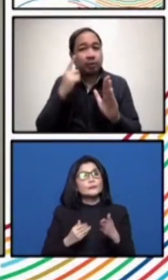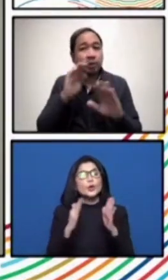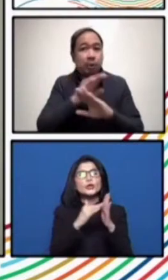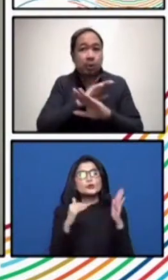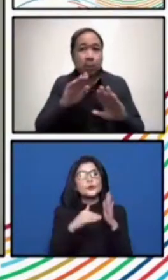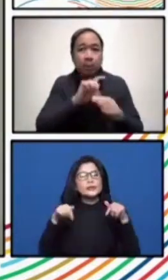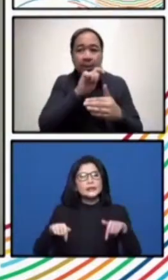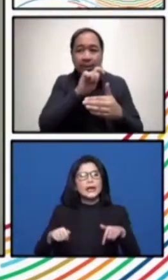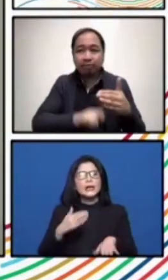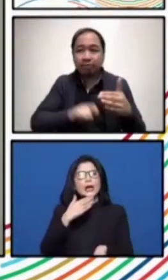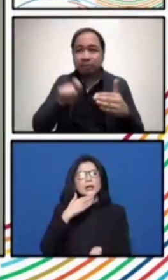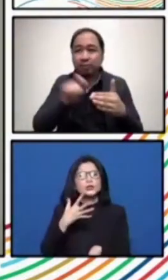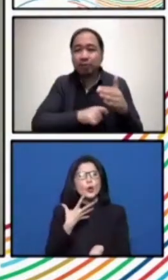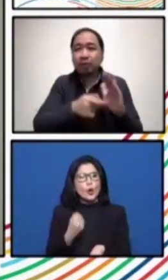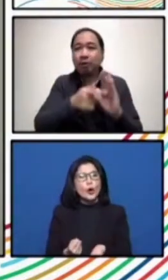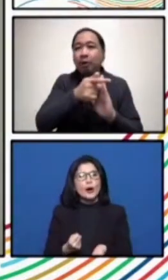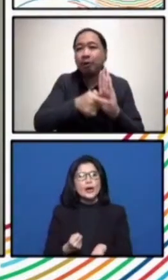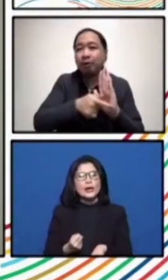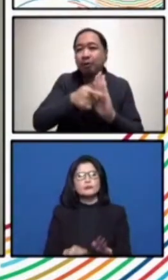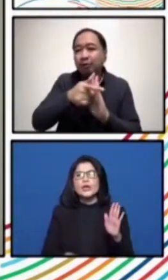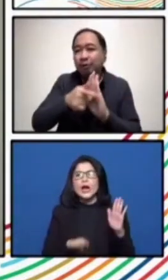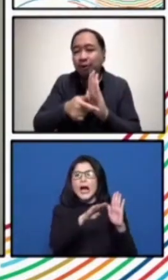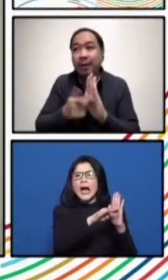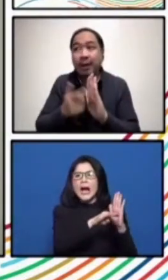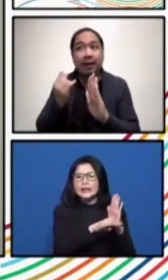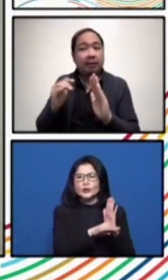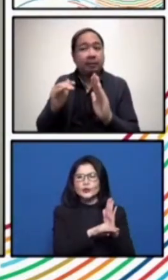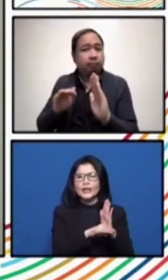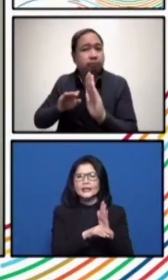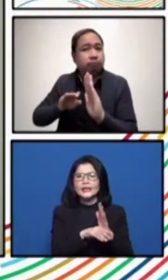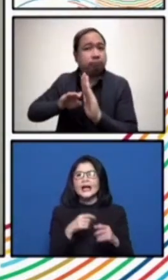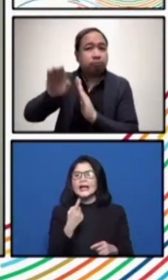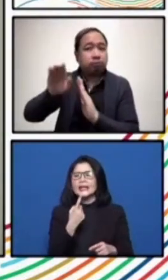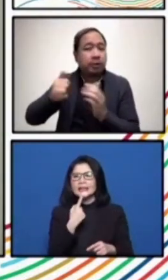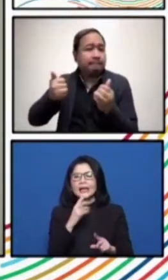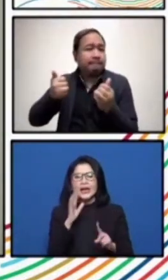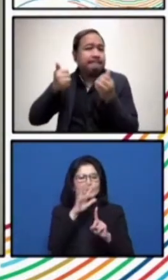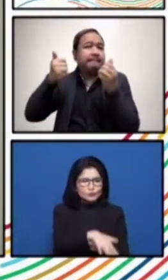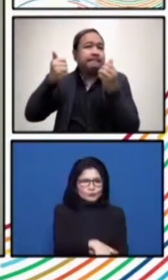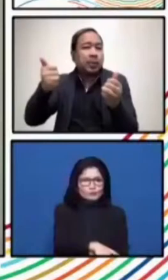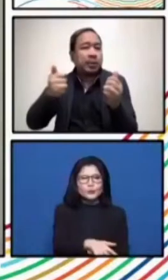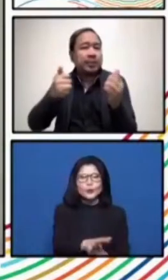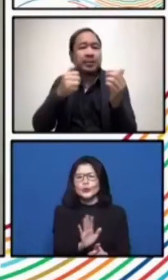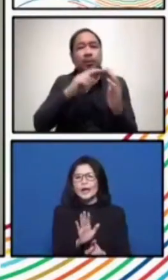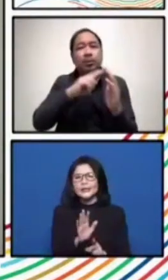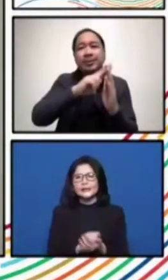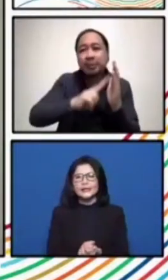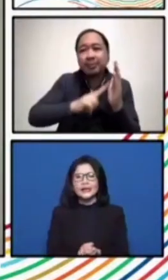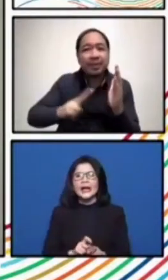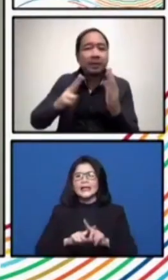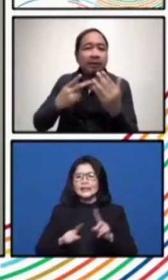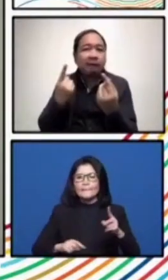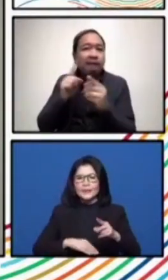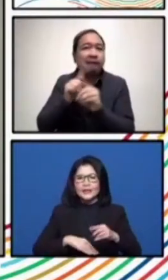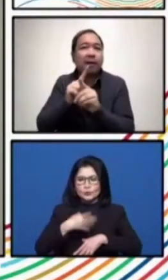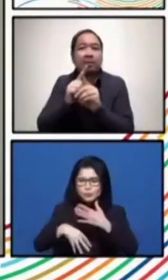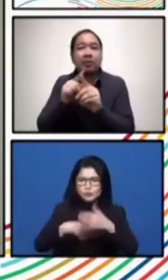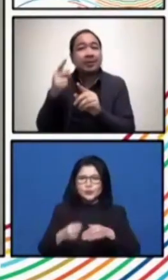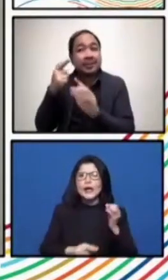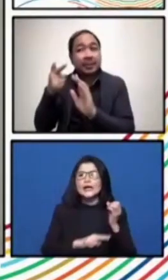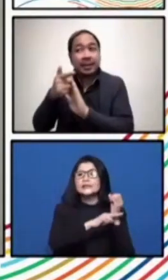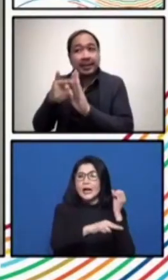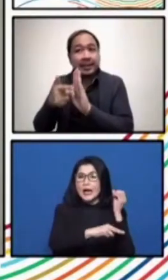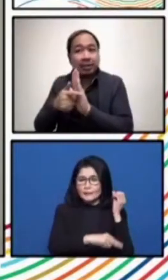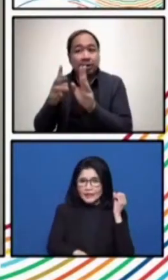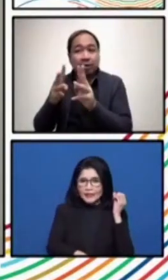protections we've made some positive progress in uh implementing the crbd our legislative framework is by no means